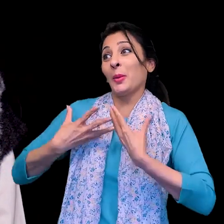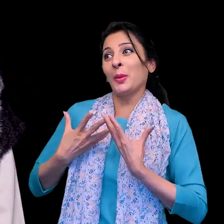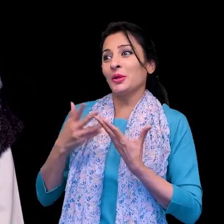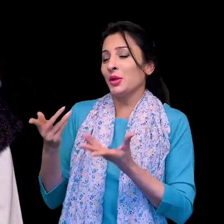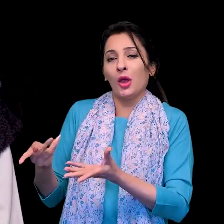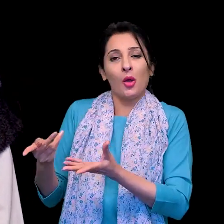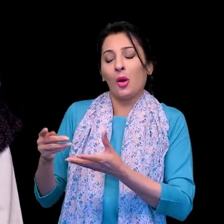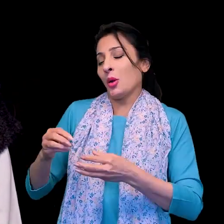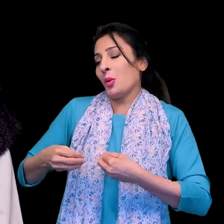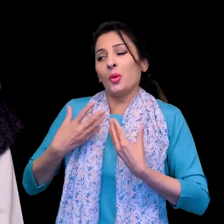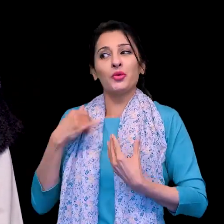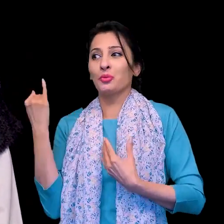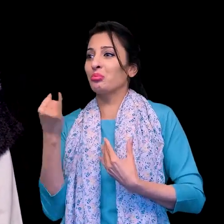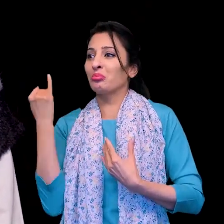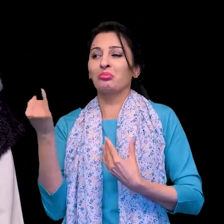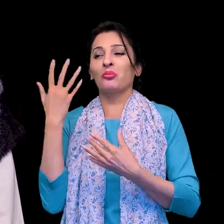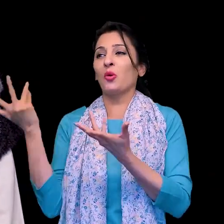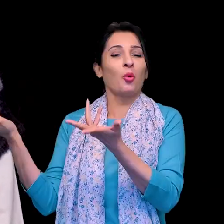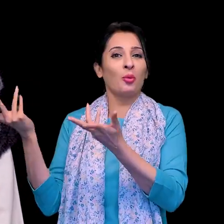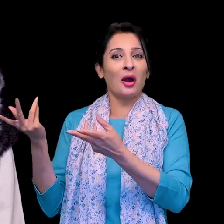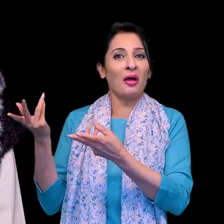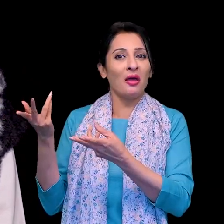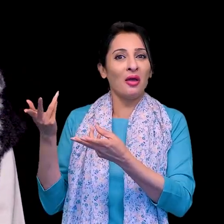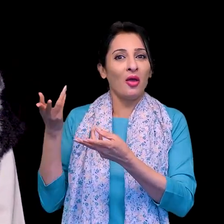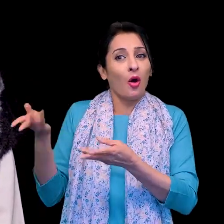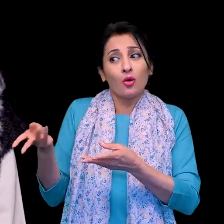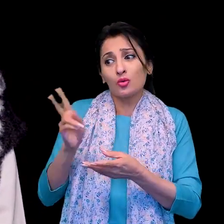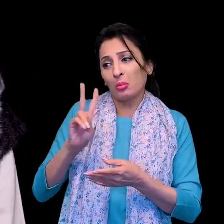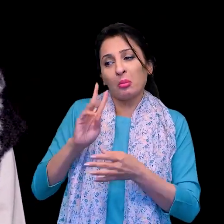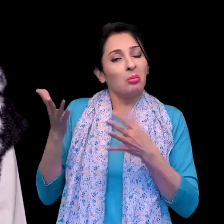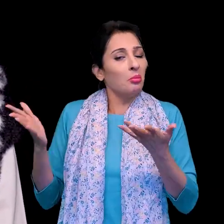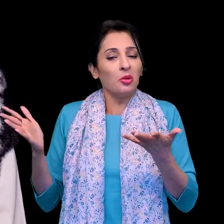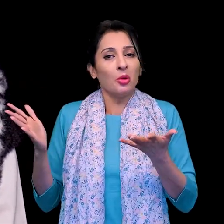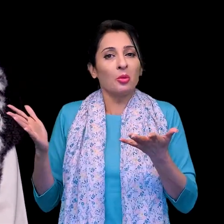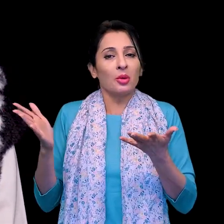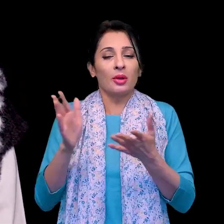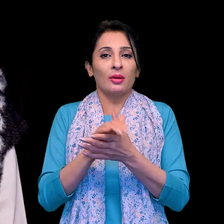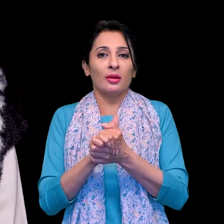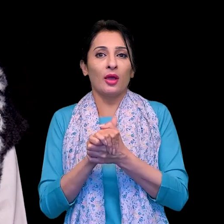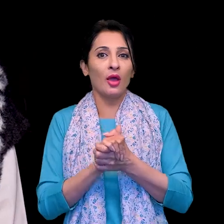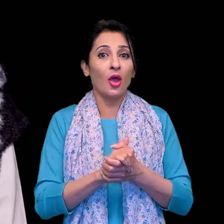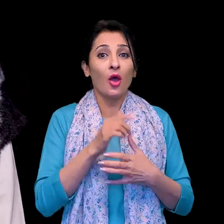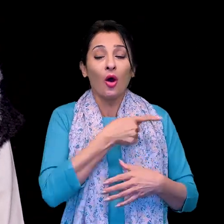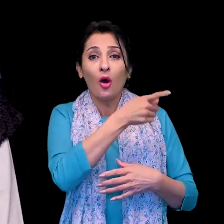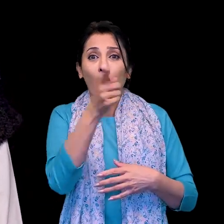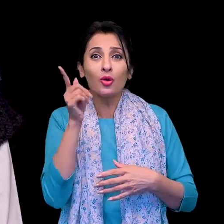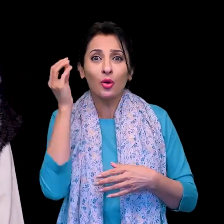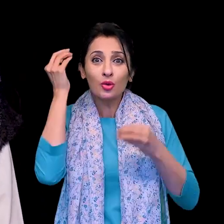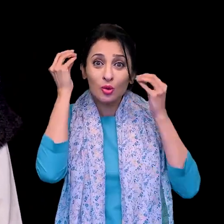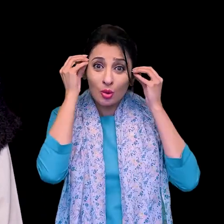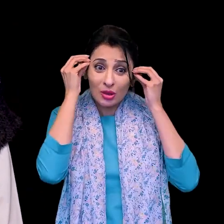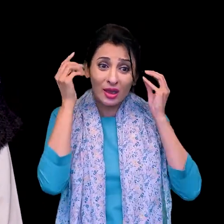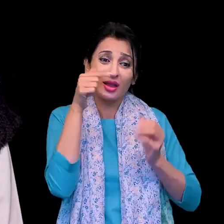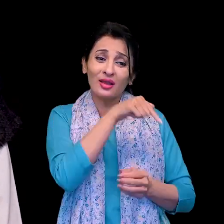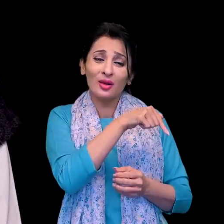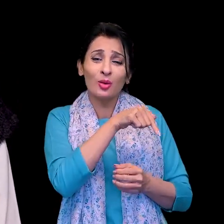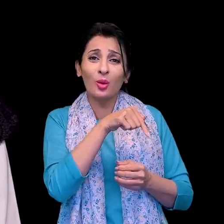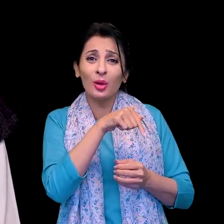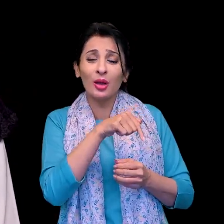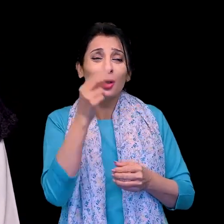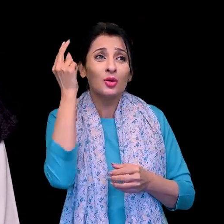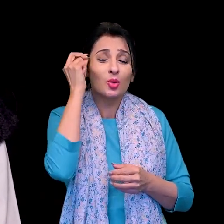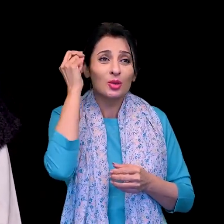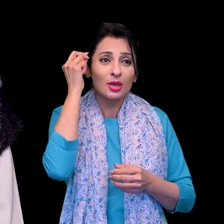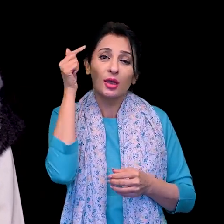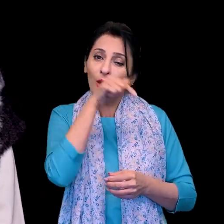accountability and with no blood on their hands. And so hence, people fear that they will be blamed in the